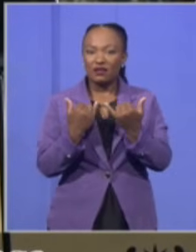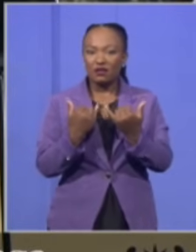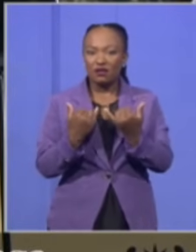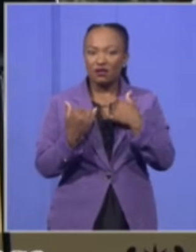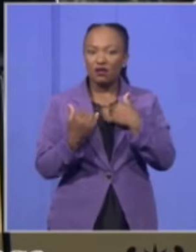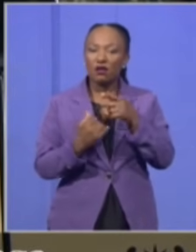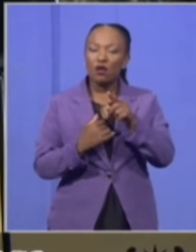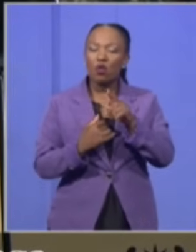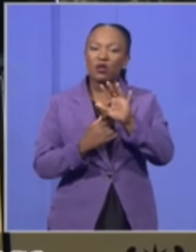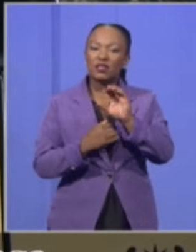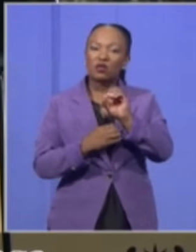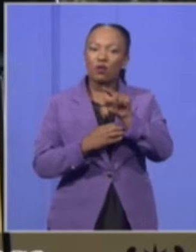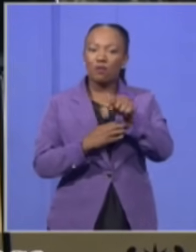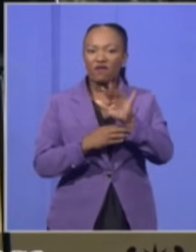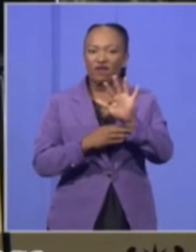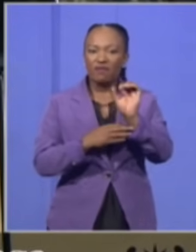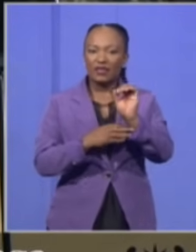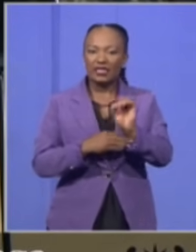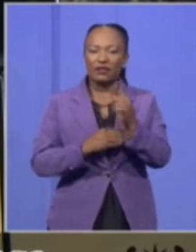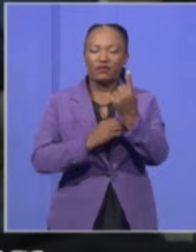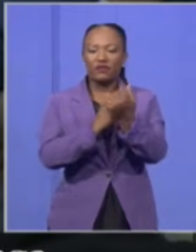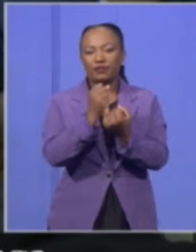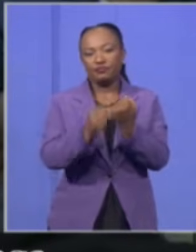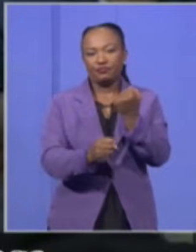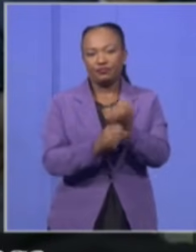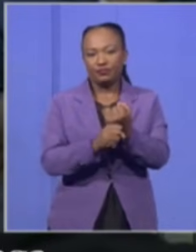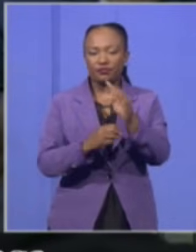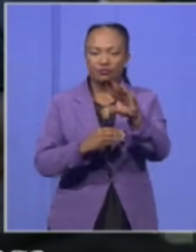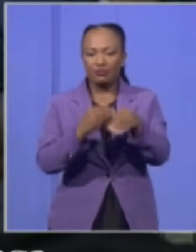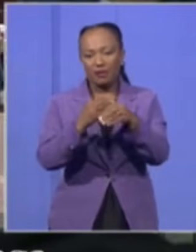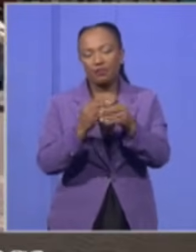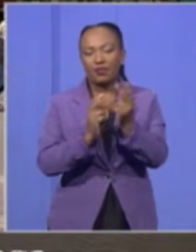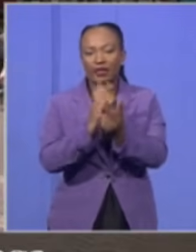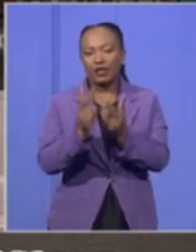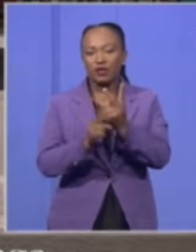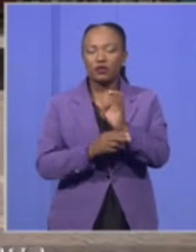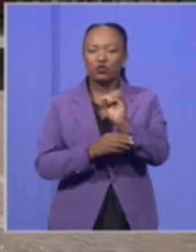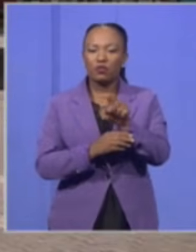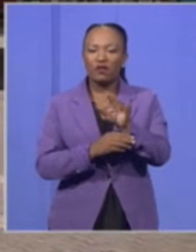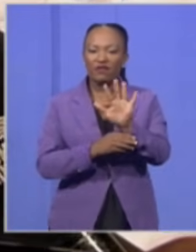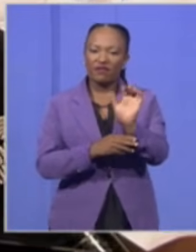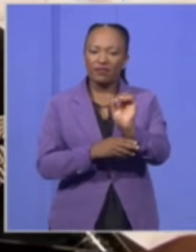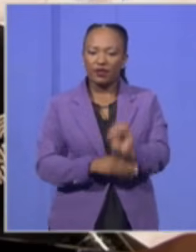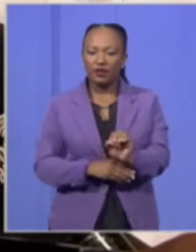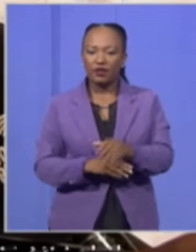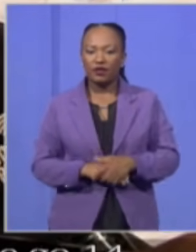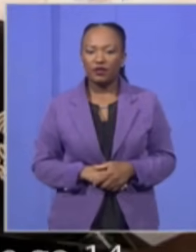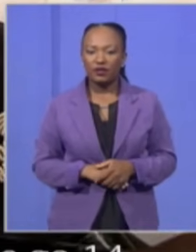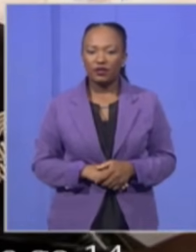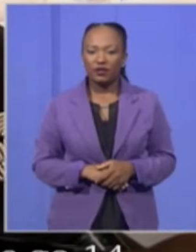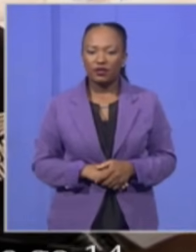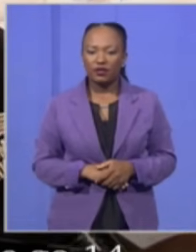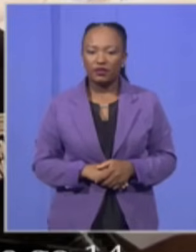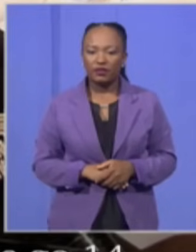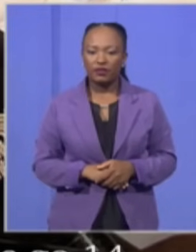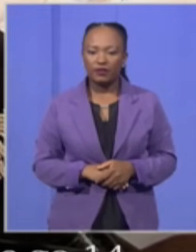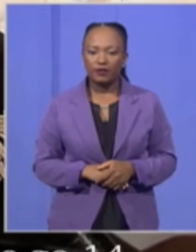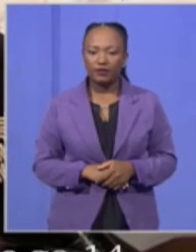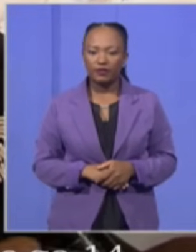sa peresente e tla ba ngwageng o tlago. They went on top of the bus and they break